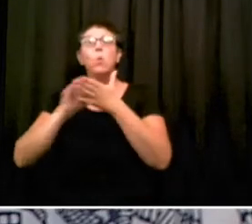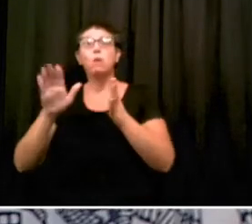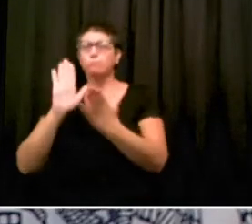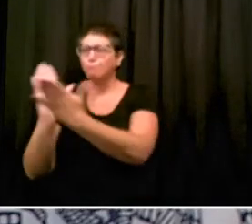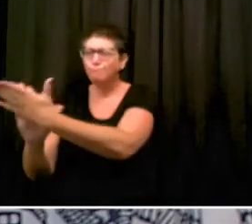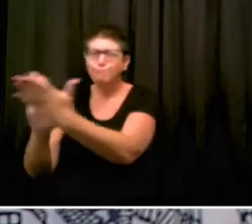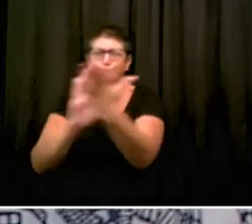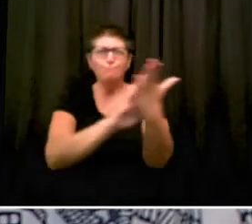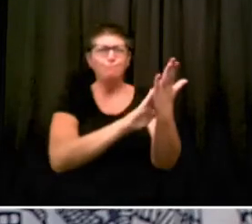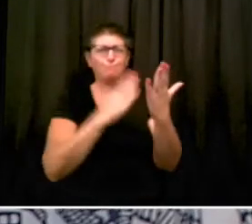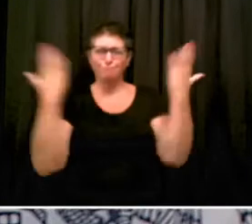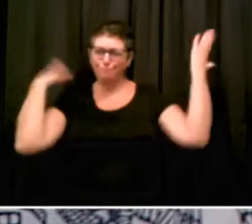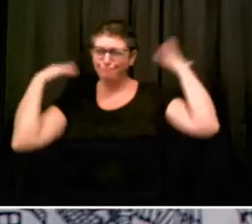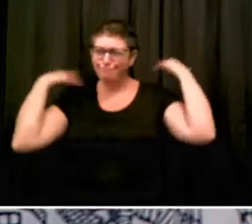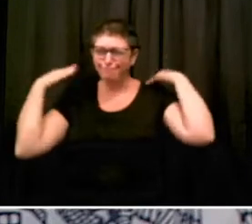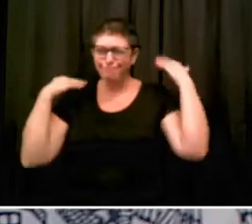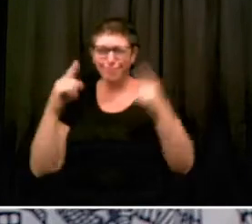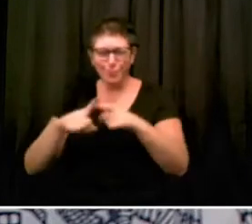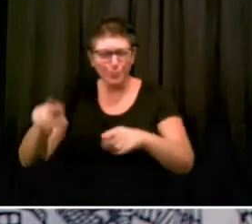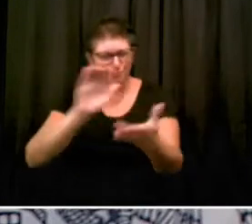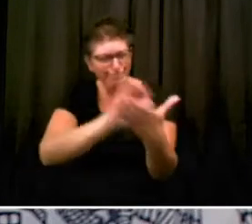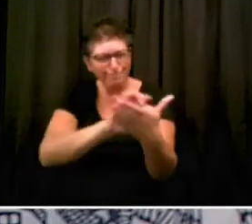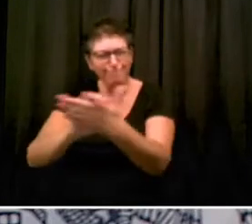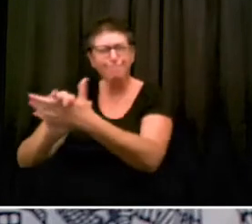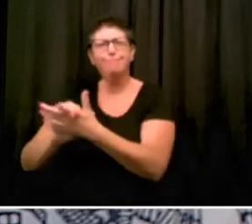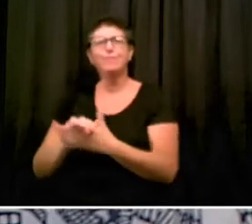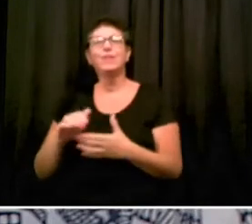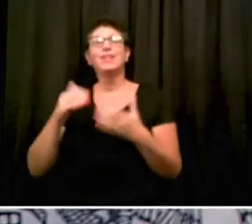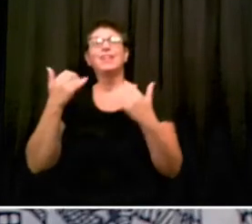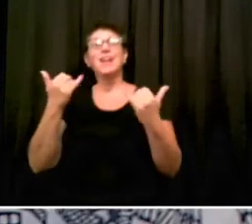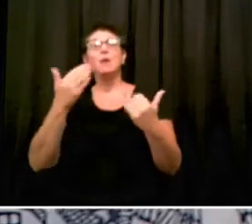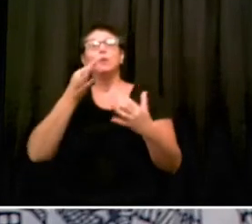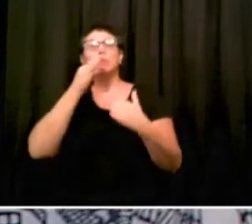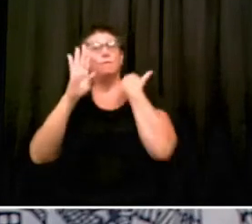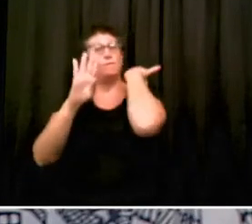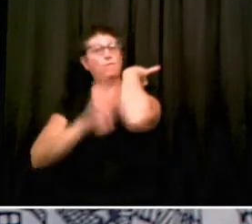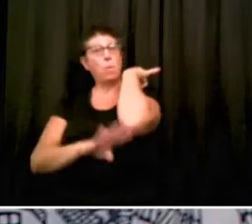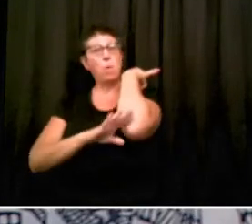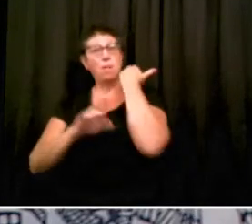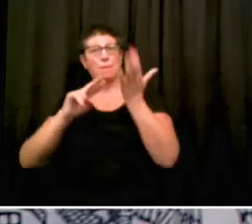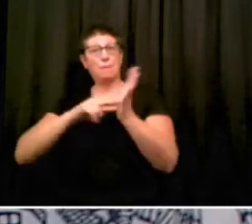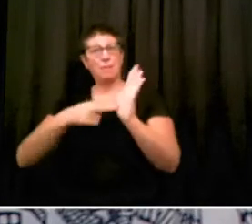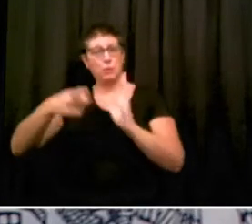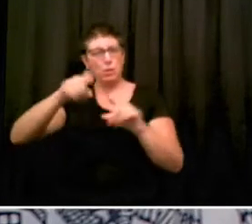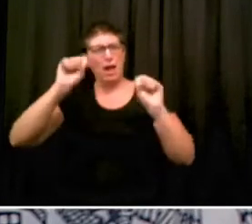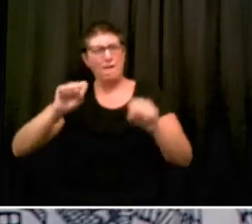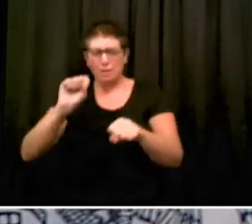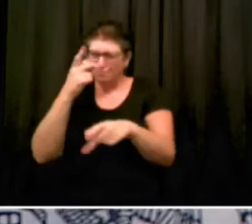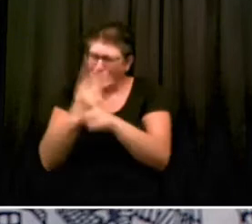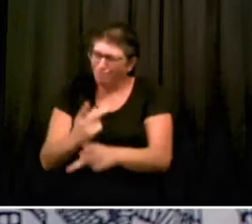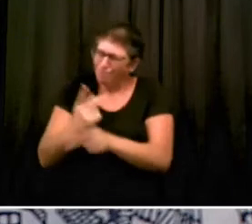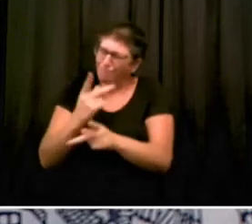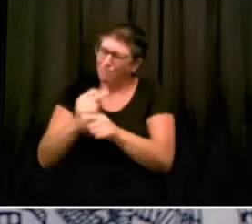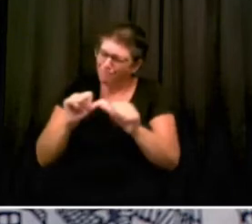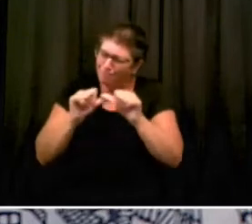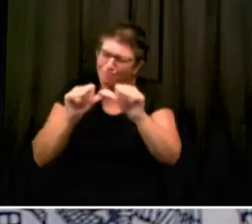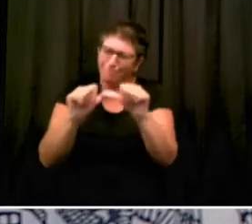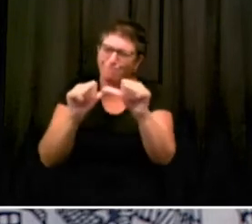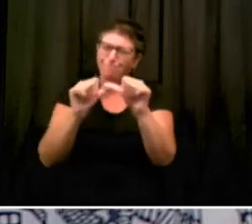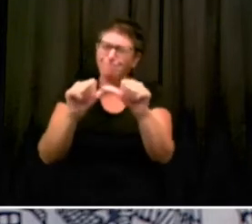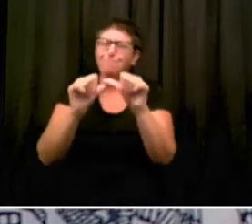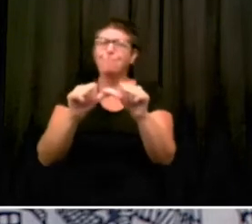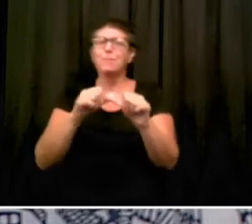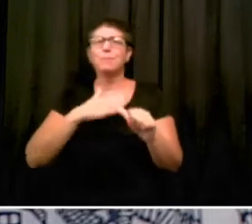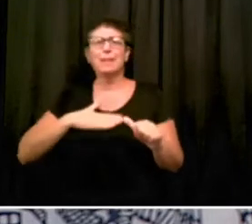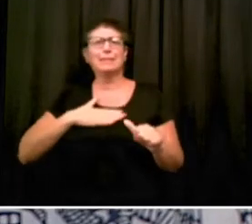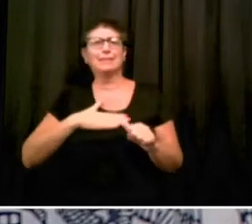efforts to stay safe because they are clearly working, and we can get safer. I want to drive that infection rate down much further because we'll be able